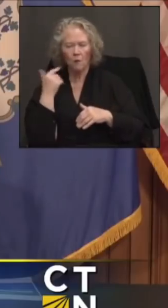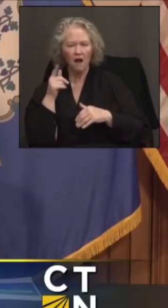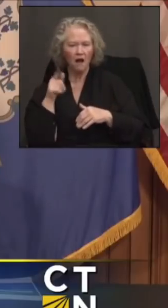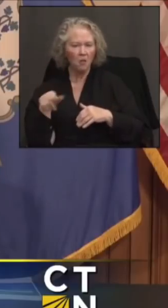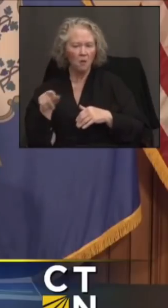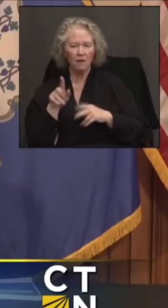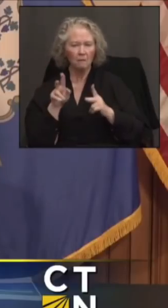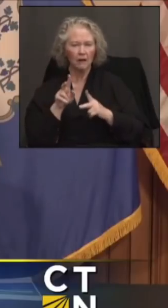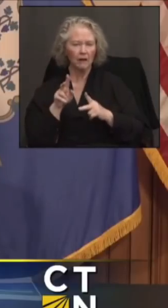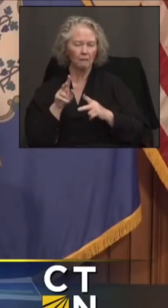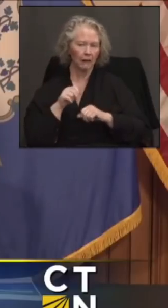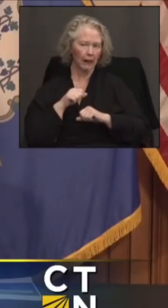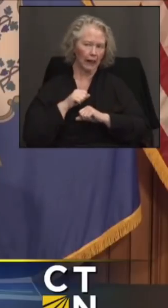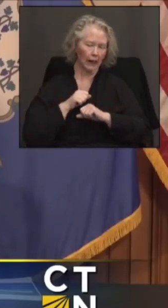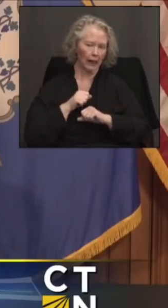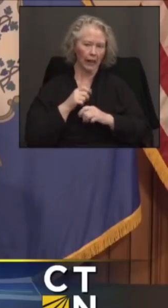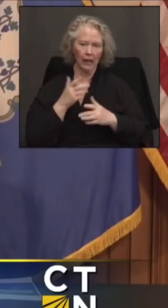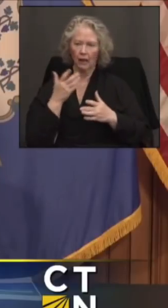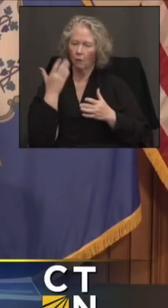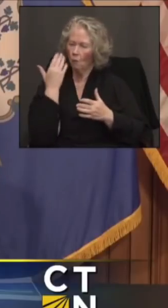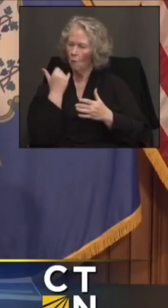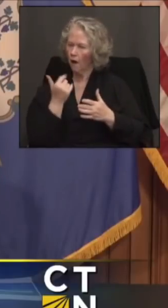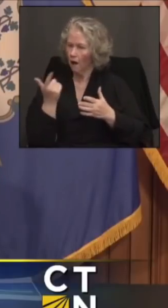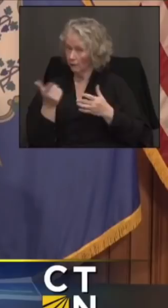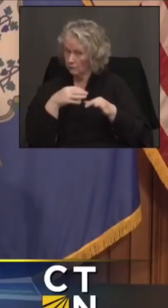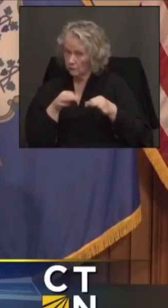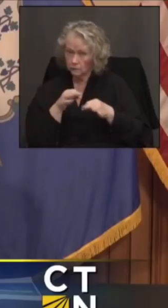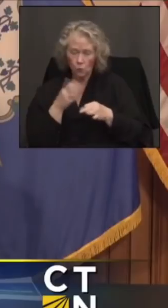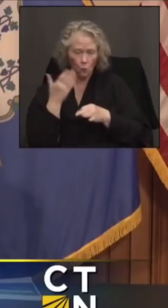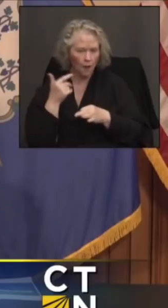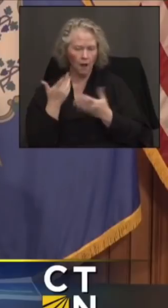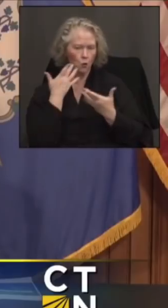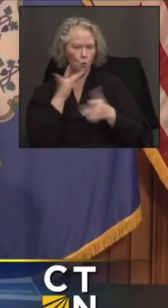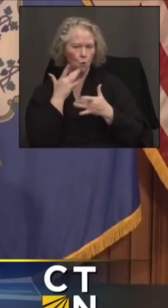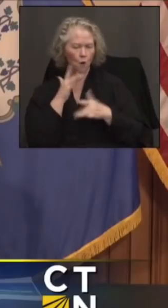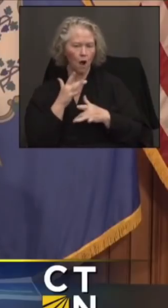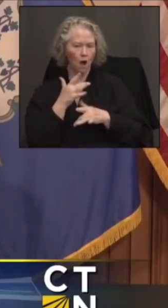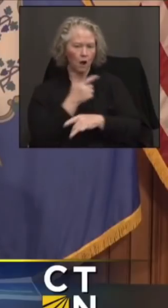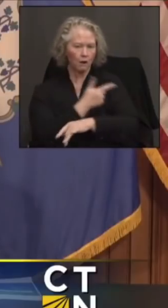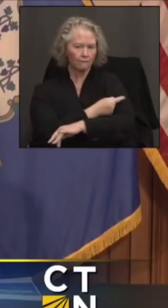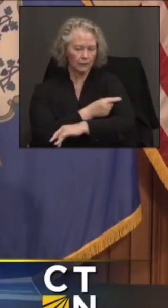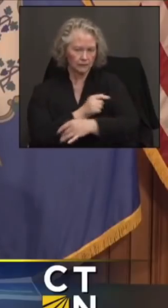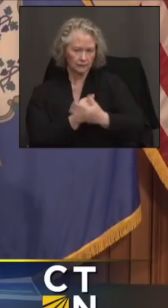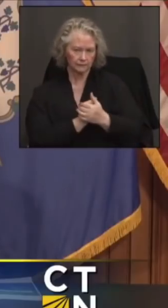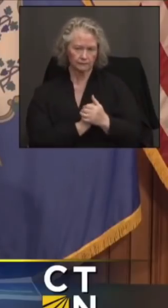that are hesitant to get it, their reasons of why they don't want to receive the vaccine?